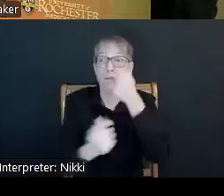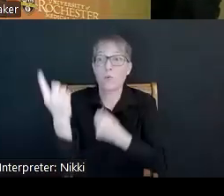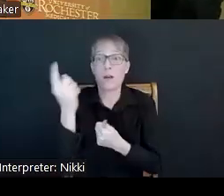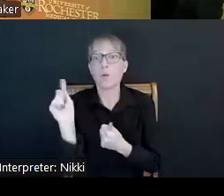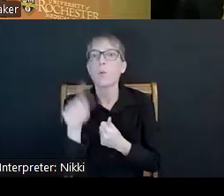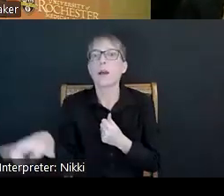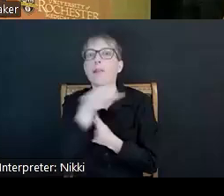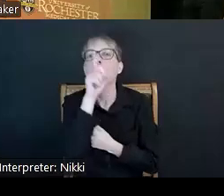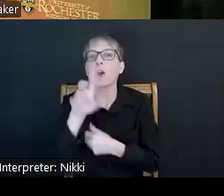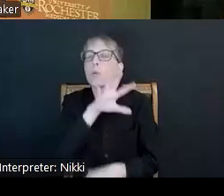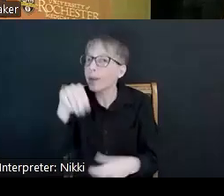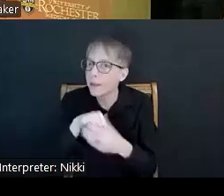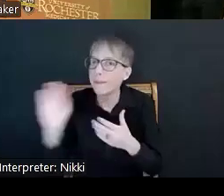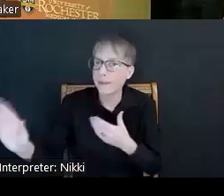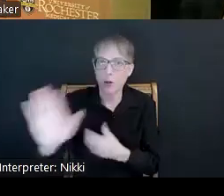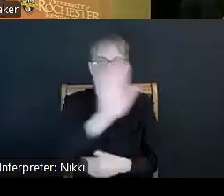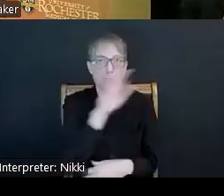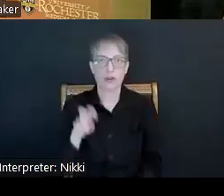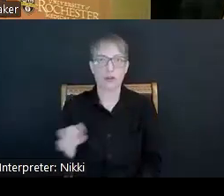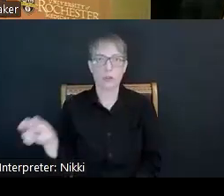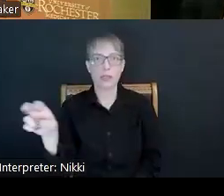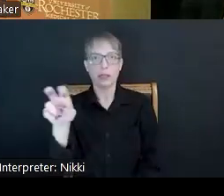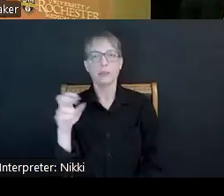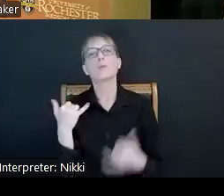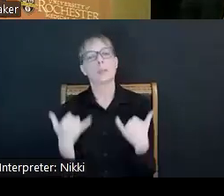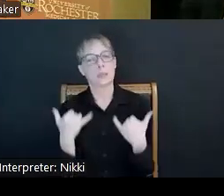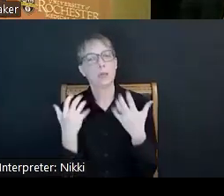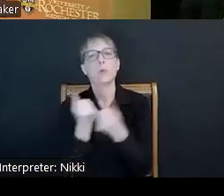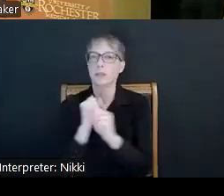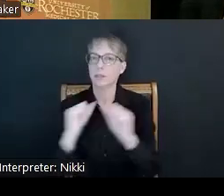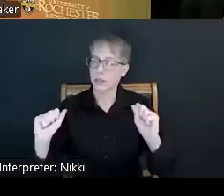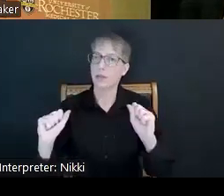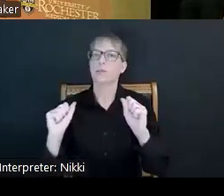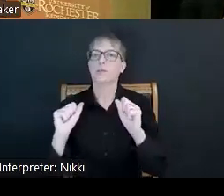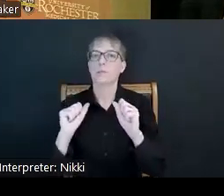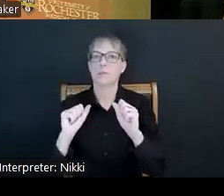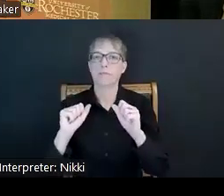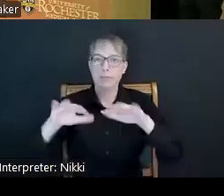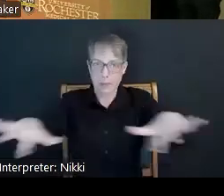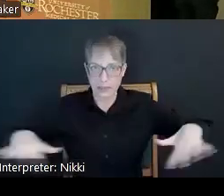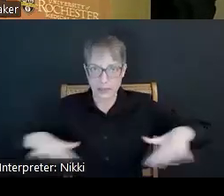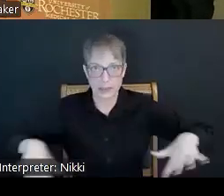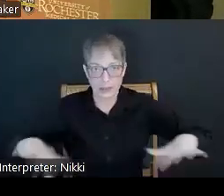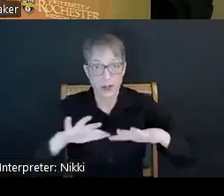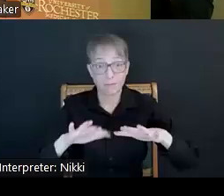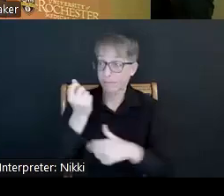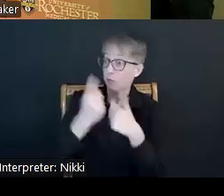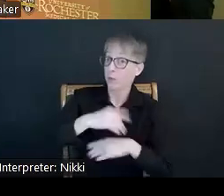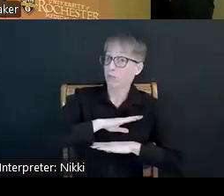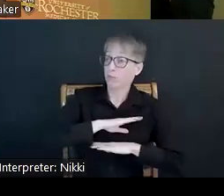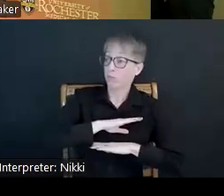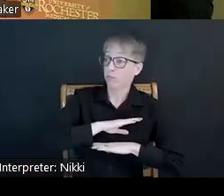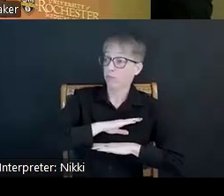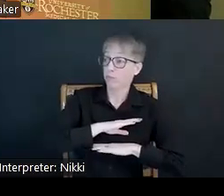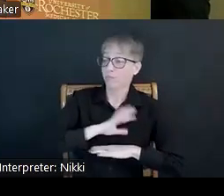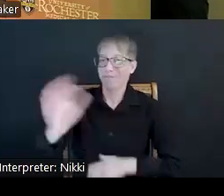productive space today, so just make sure that you are leaning into one another. Everyone good with these norms? Thank